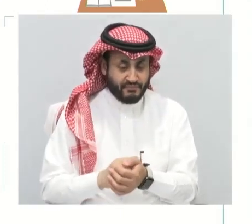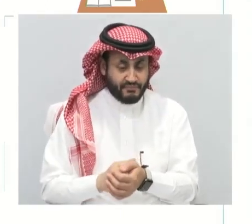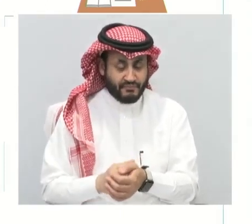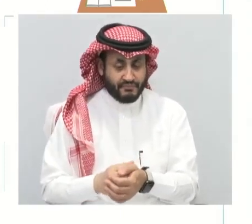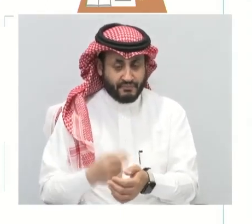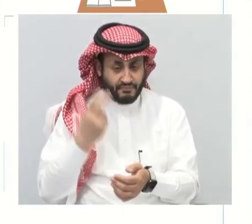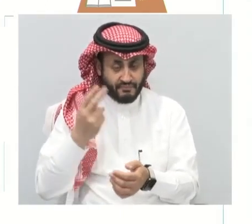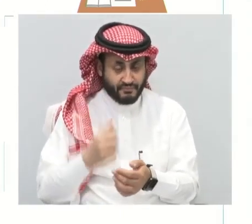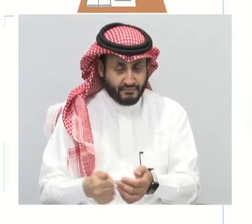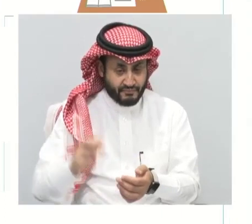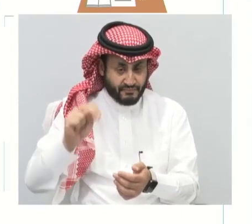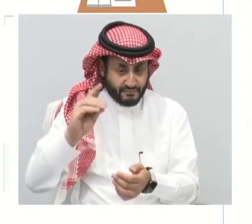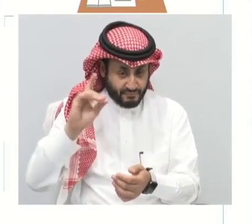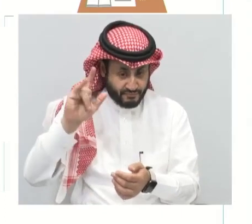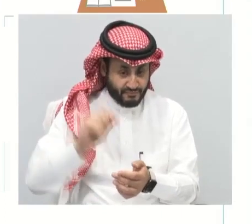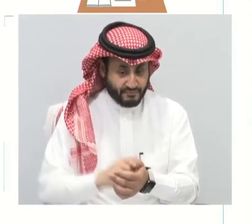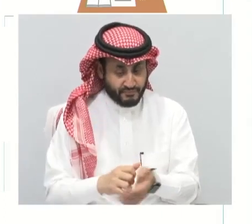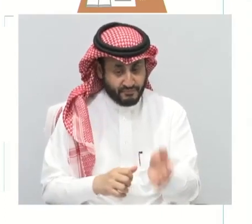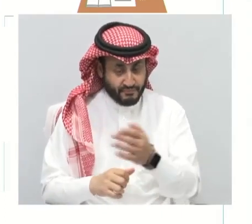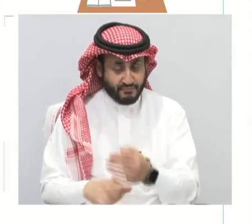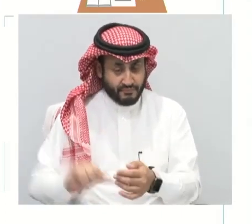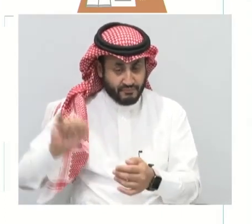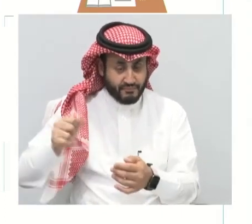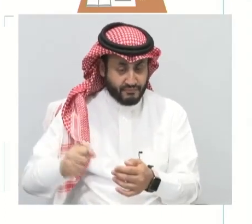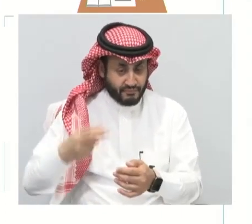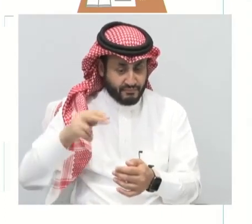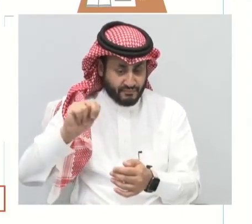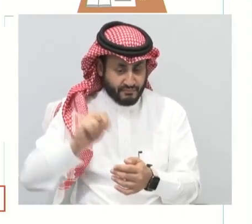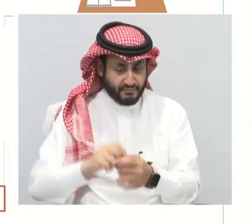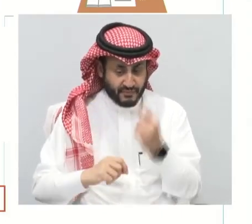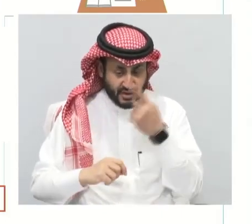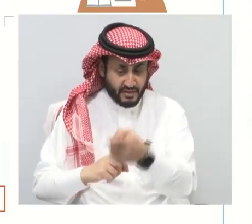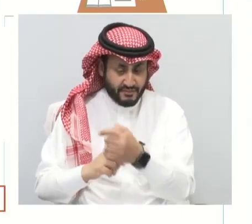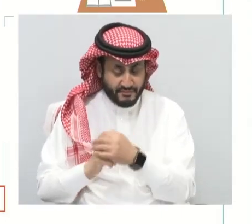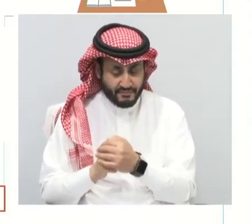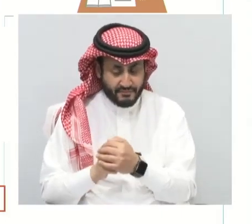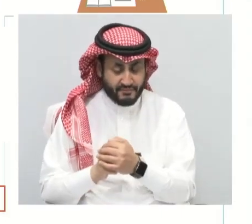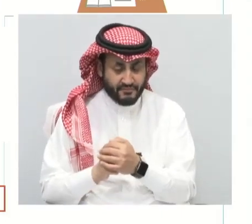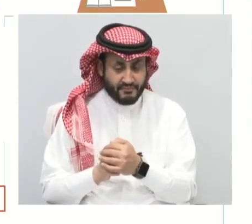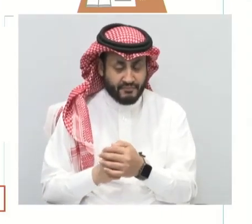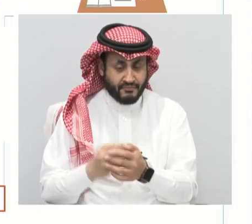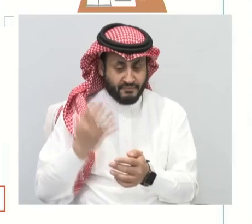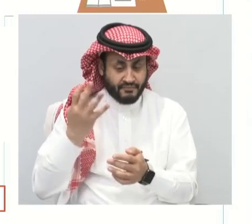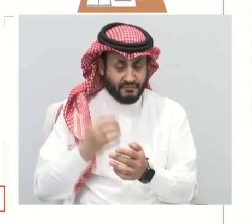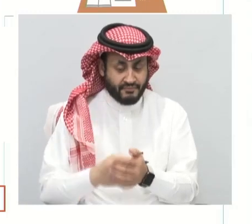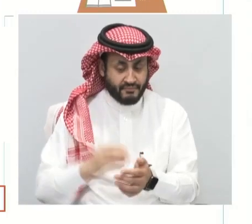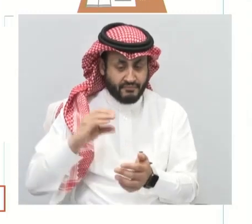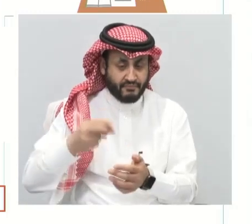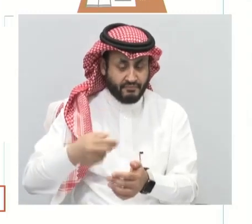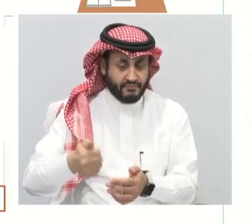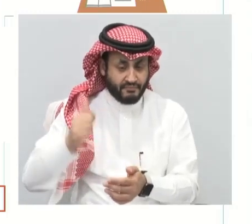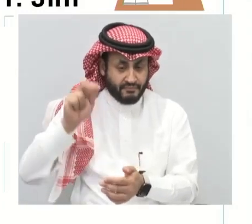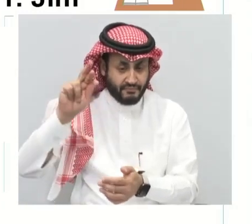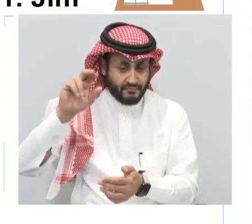Andy, if you still remember. And the third one is John. That is John. The third one is Charles, and that is